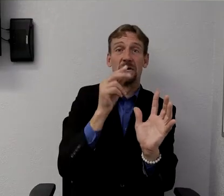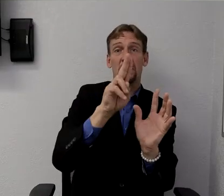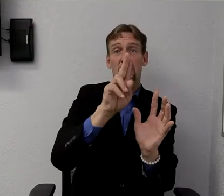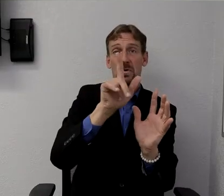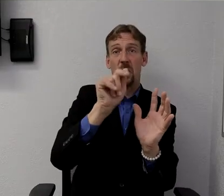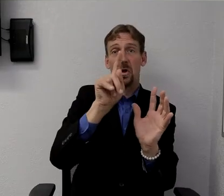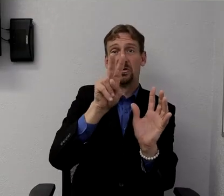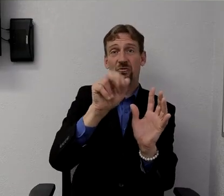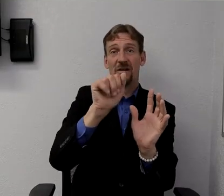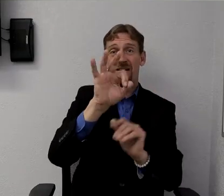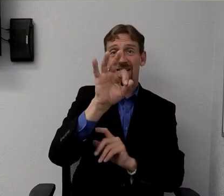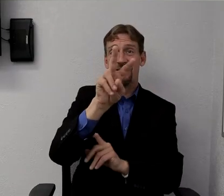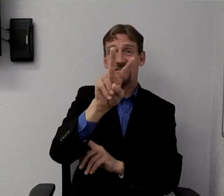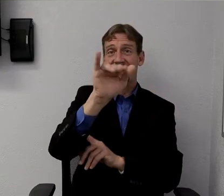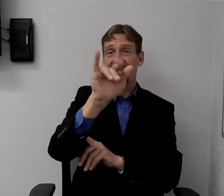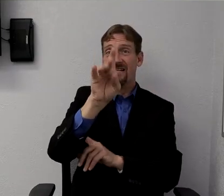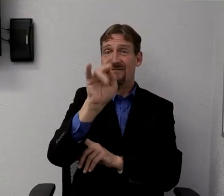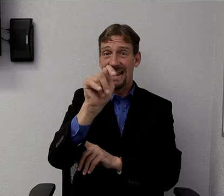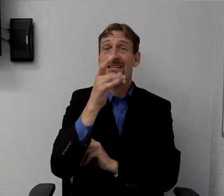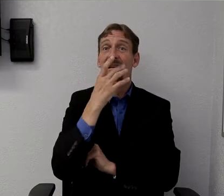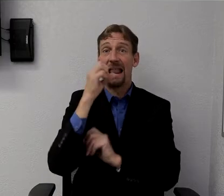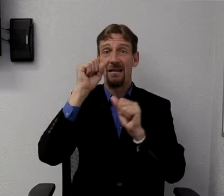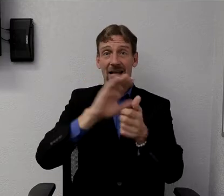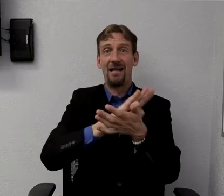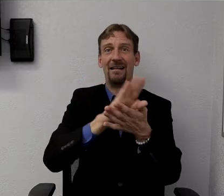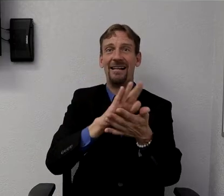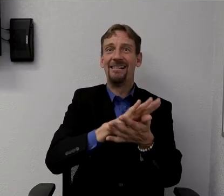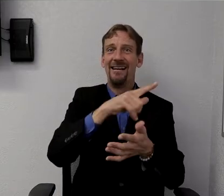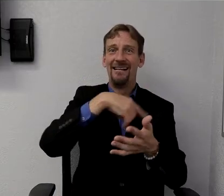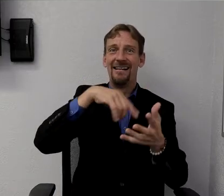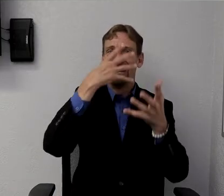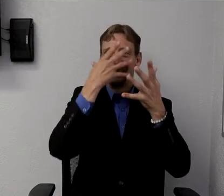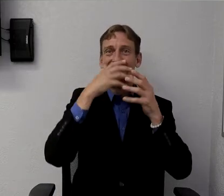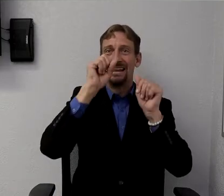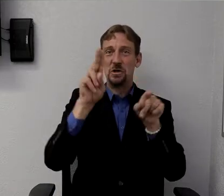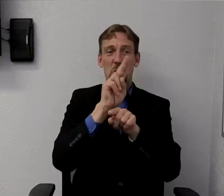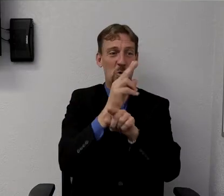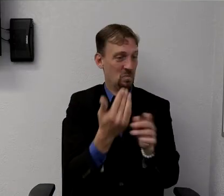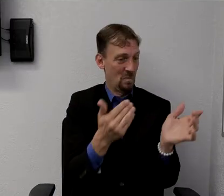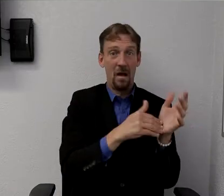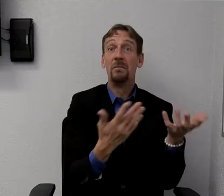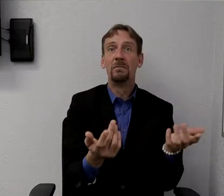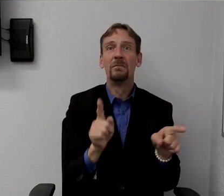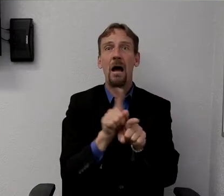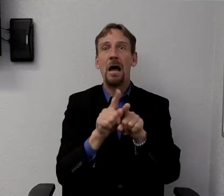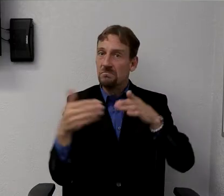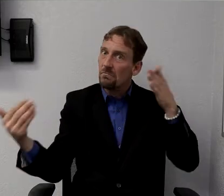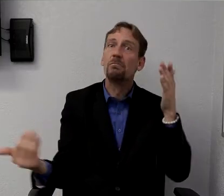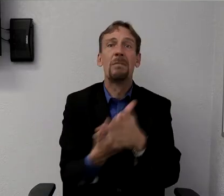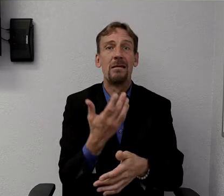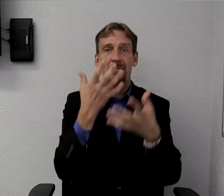can disinfect the mask and then allow it to be reused almost essentially as a brand new mask. Then